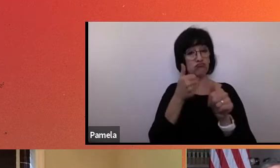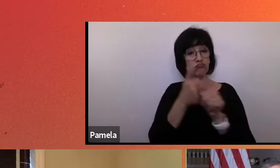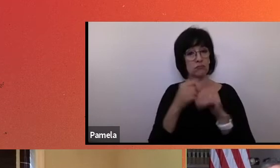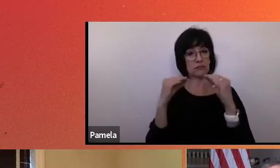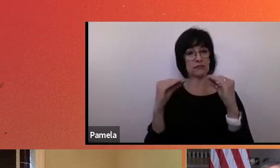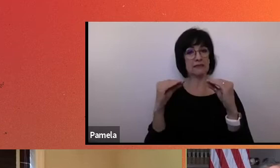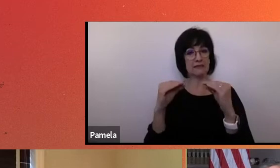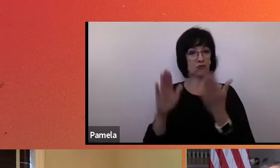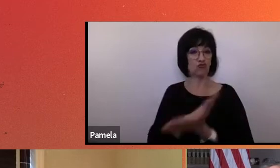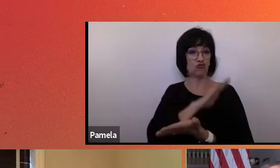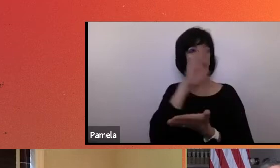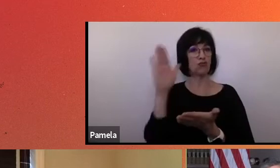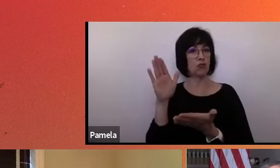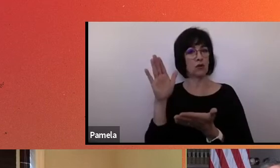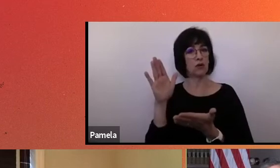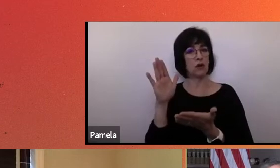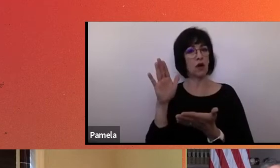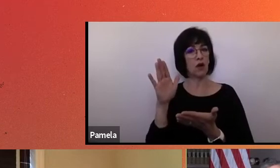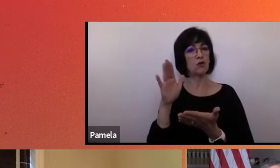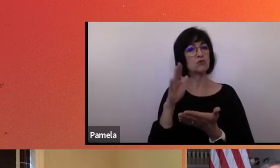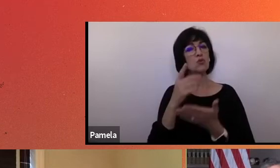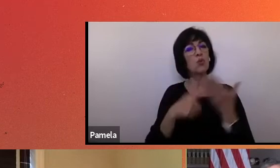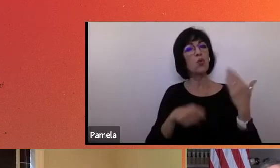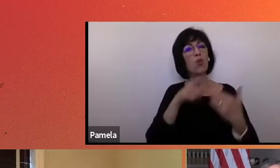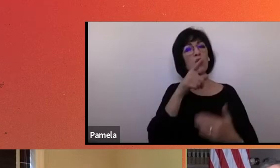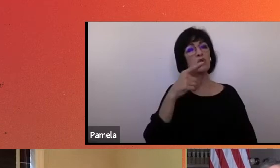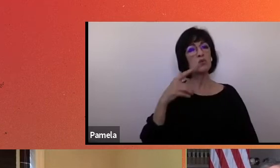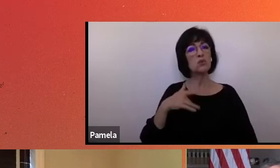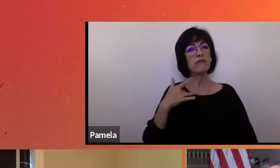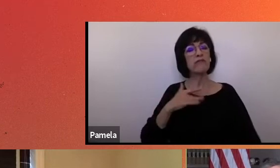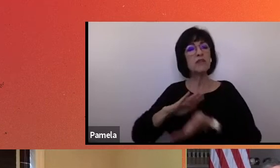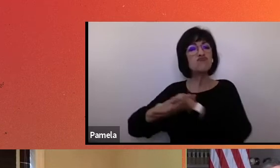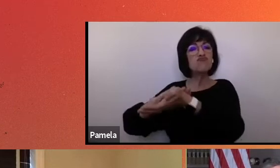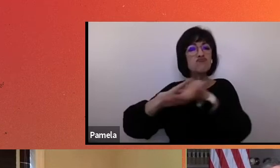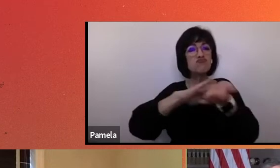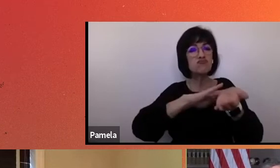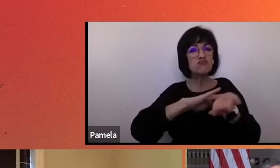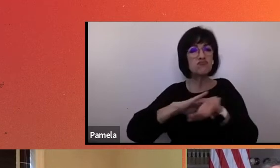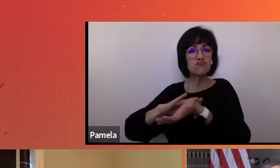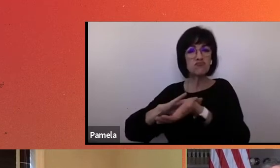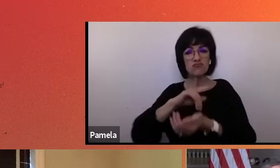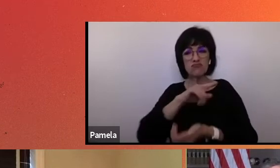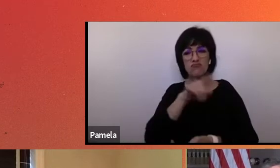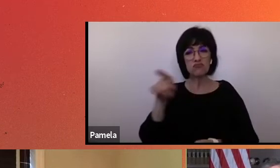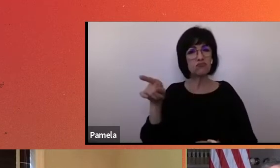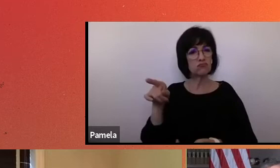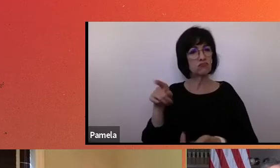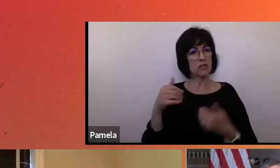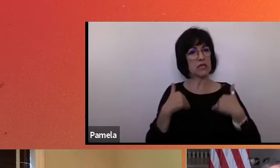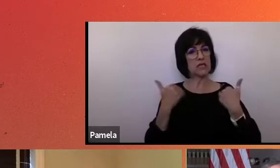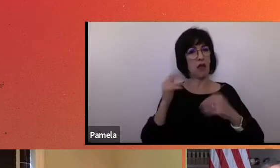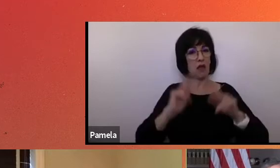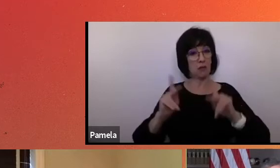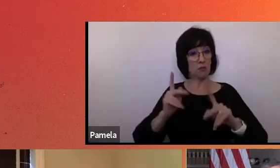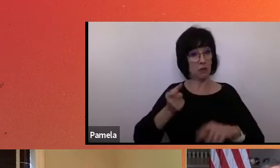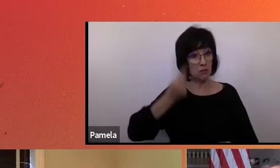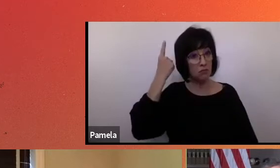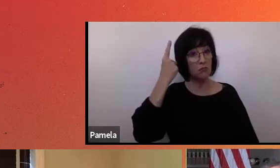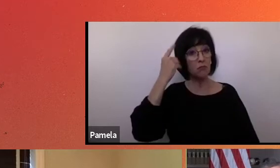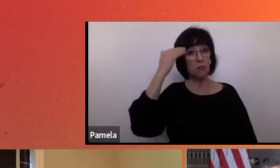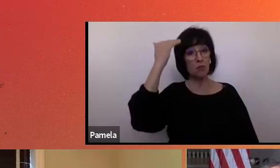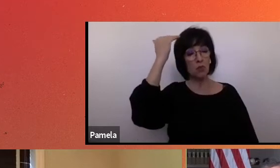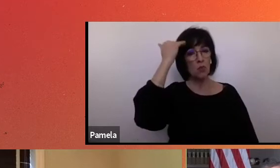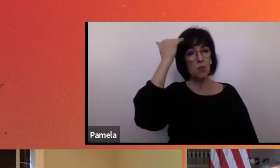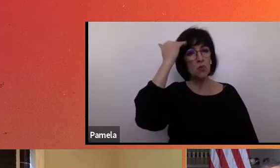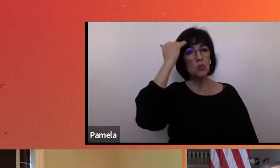basis. What's the relevance, or what do you hear from them with respect to Juneteenth or this